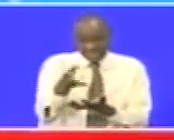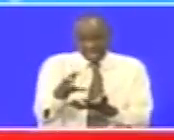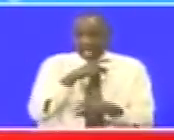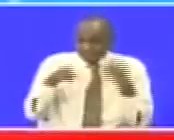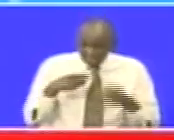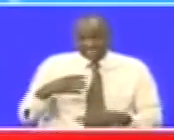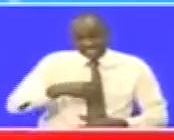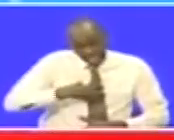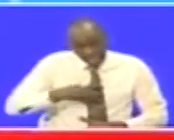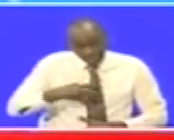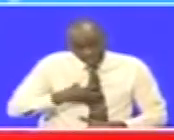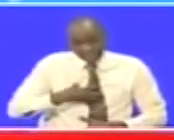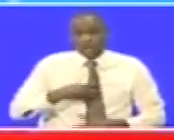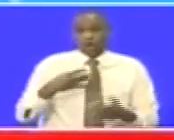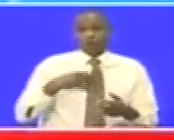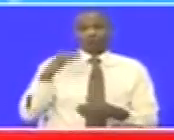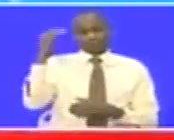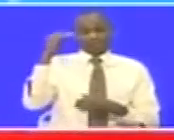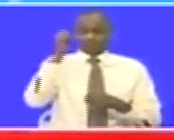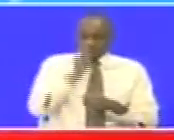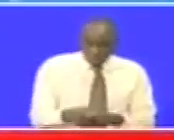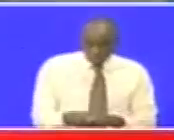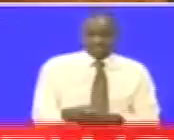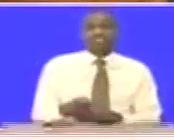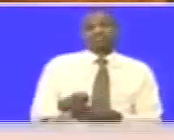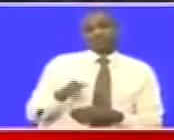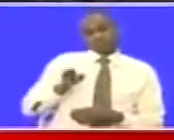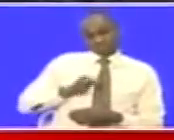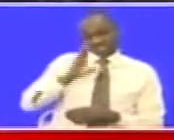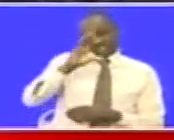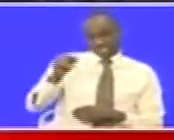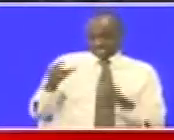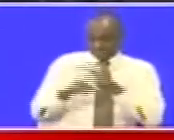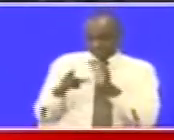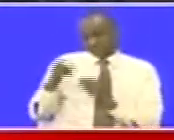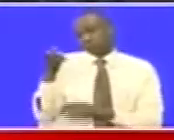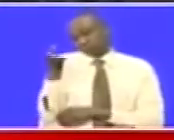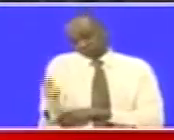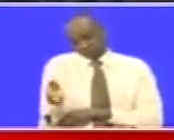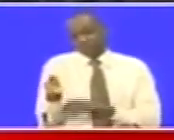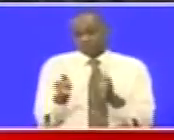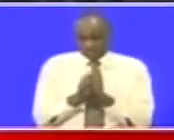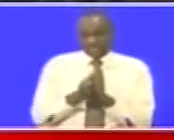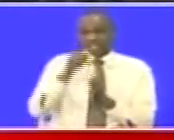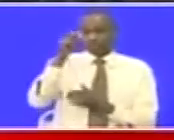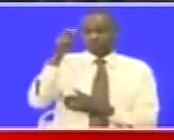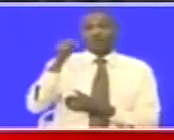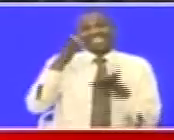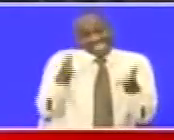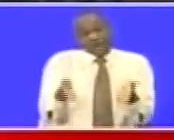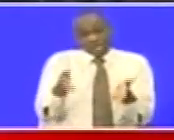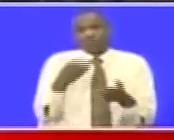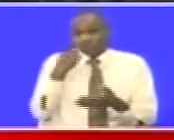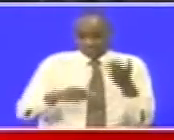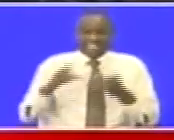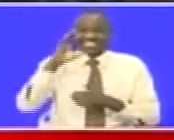on the retirement age of Supreme Court judges Kalpana Rawal and Philip Tunoi. And as we speak,